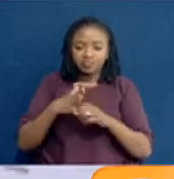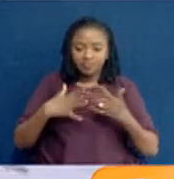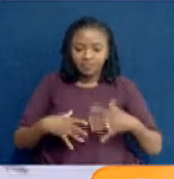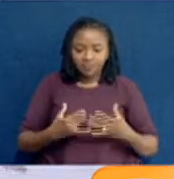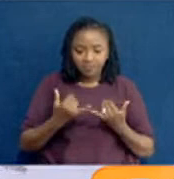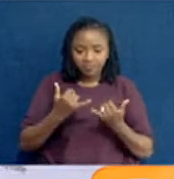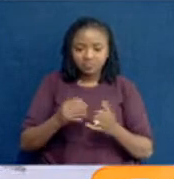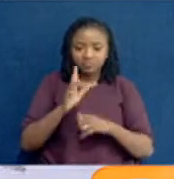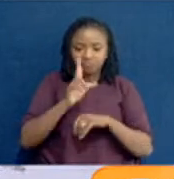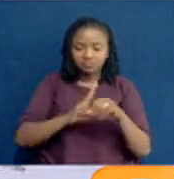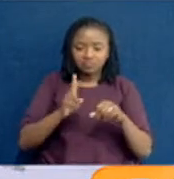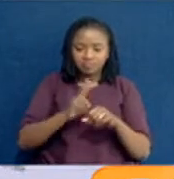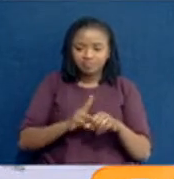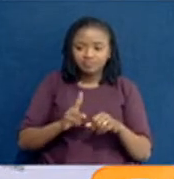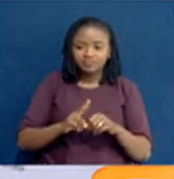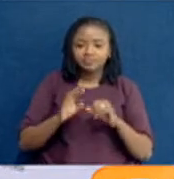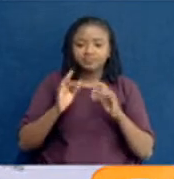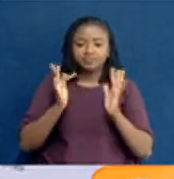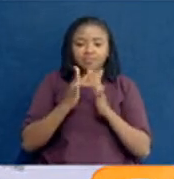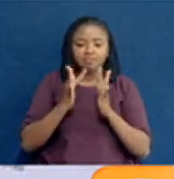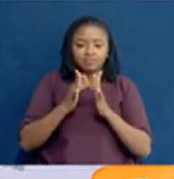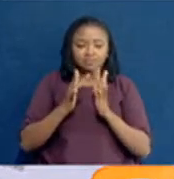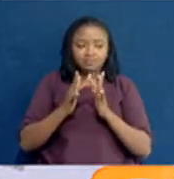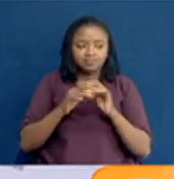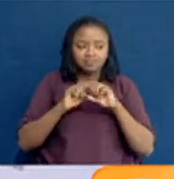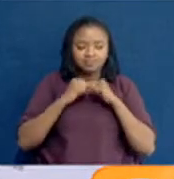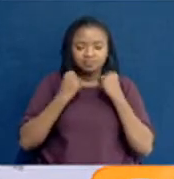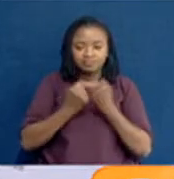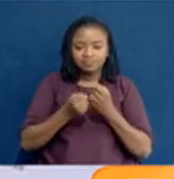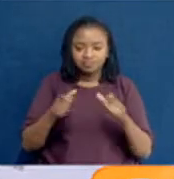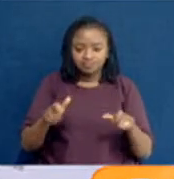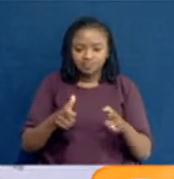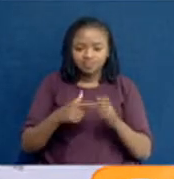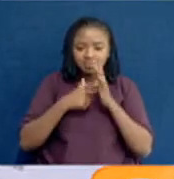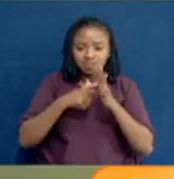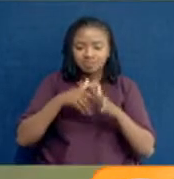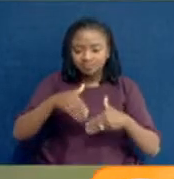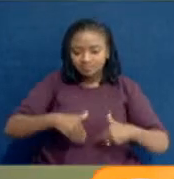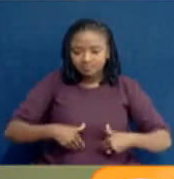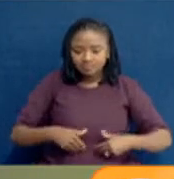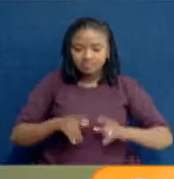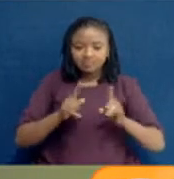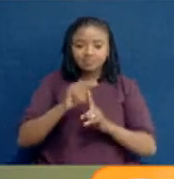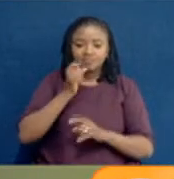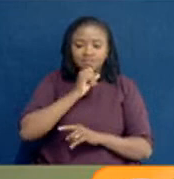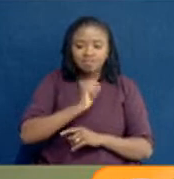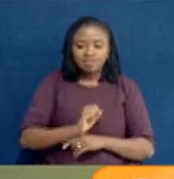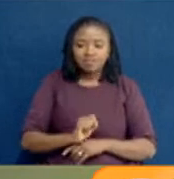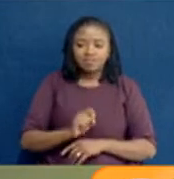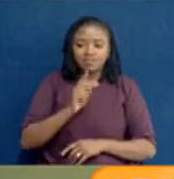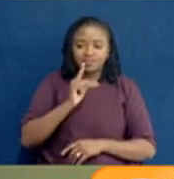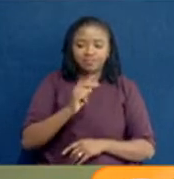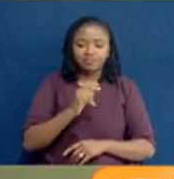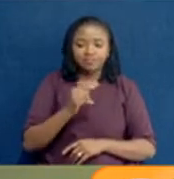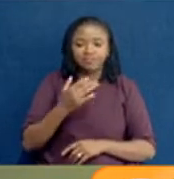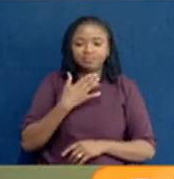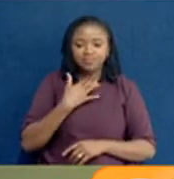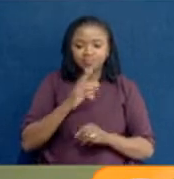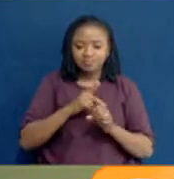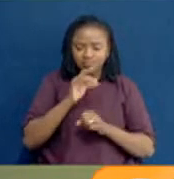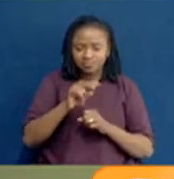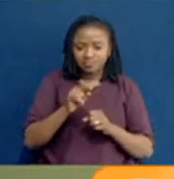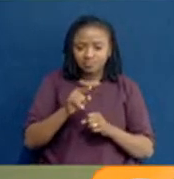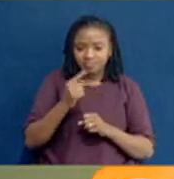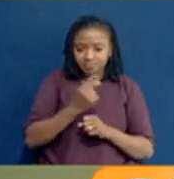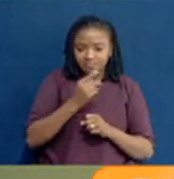embracing social media platforms, so including the young and the old. And we think that's one of the best ways to easily be able